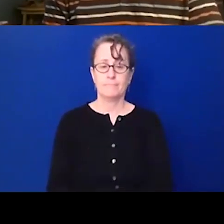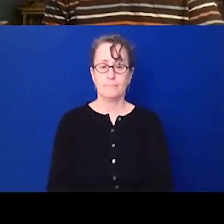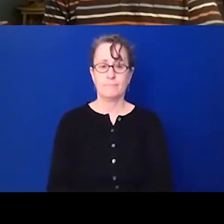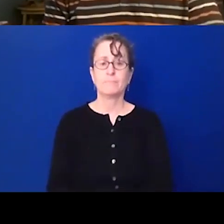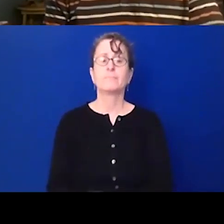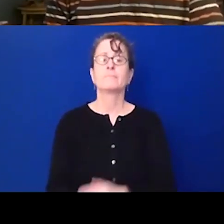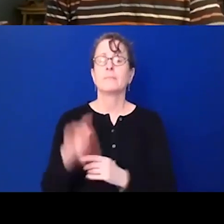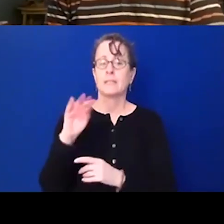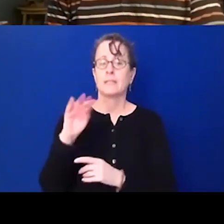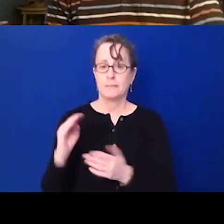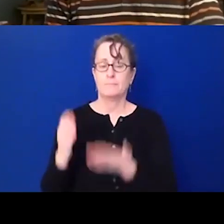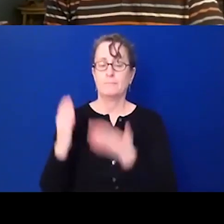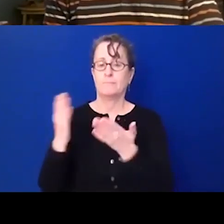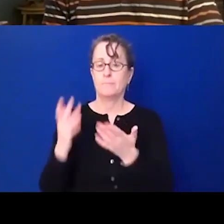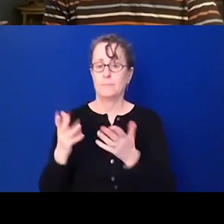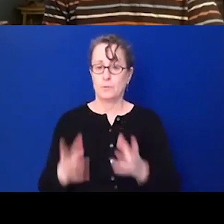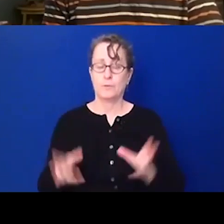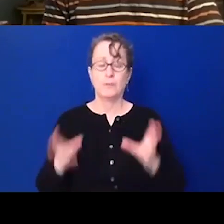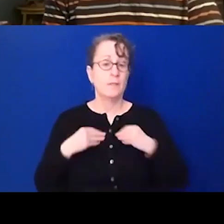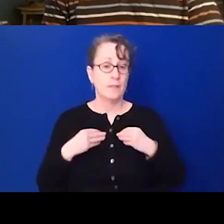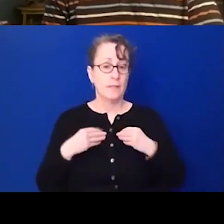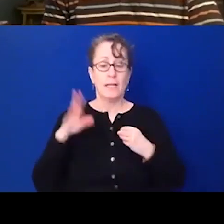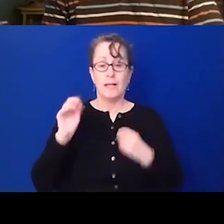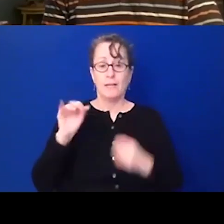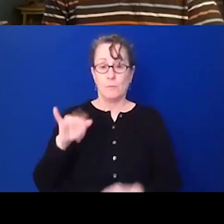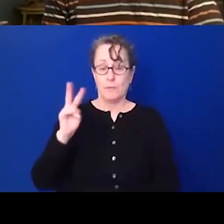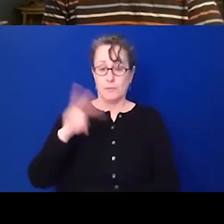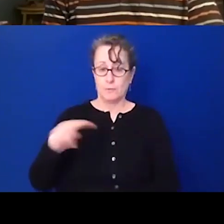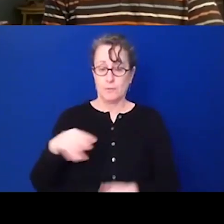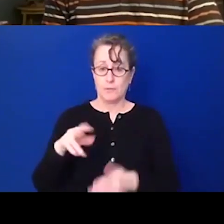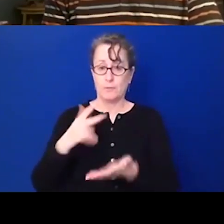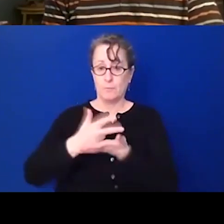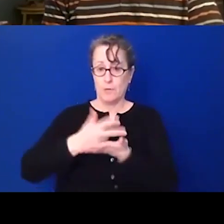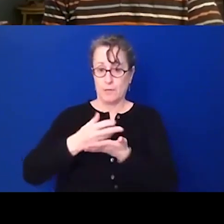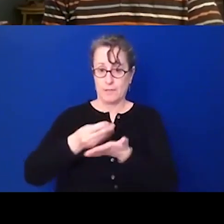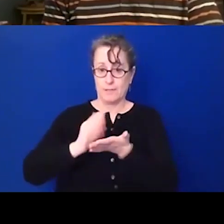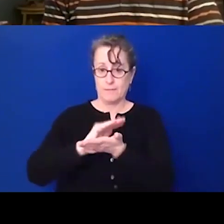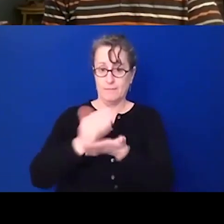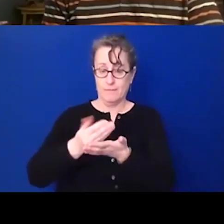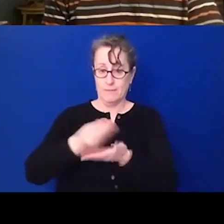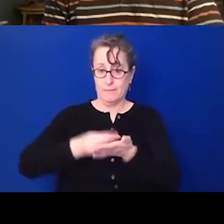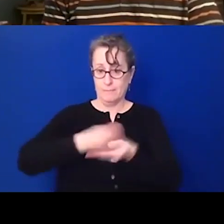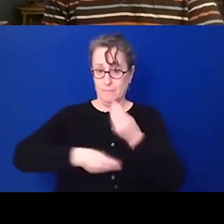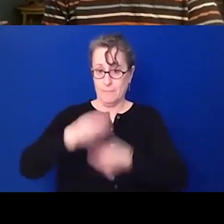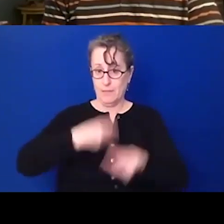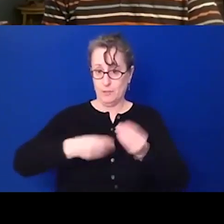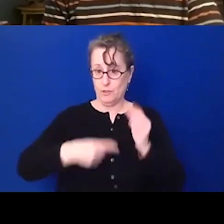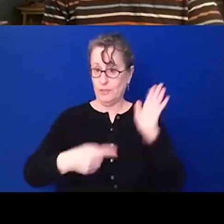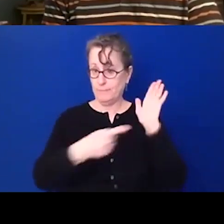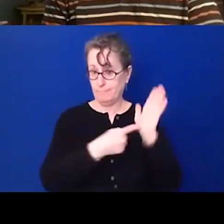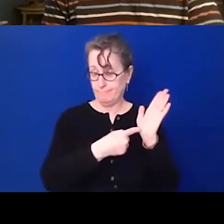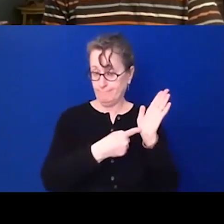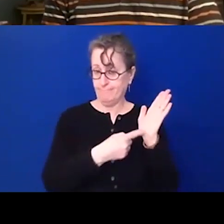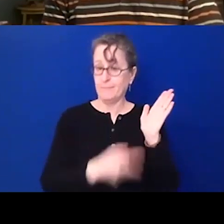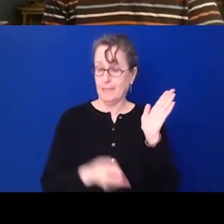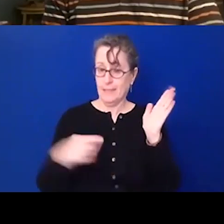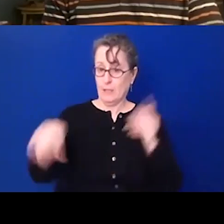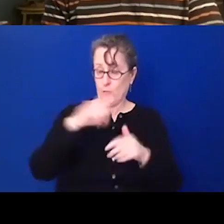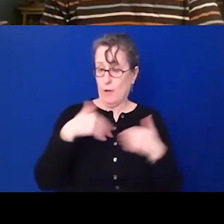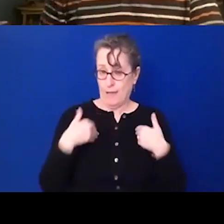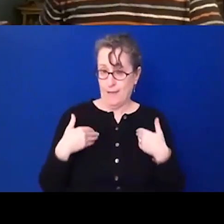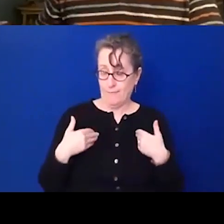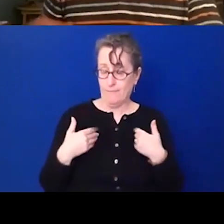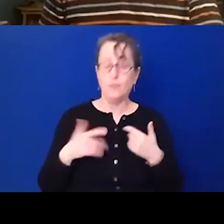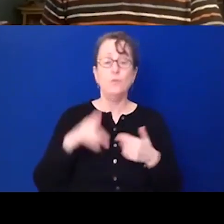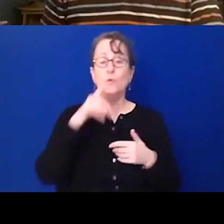made a motion to adopt the FY22 parking fund budget as presented. All select board members in favor, please raise